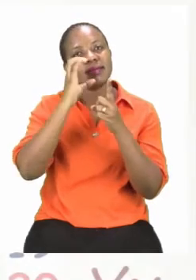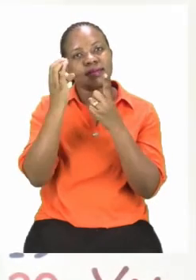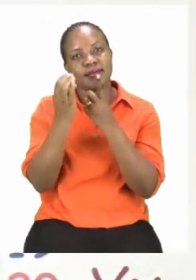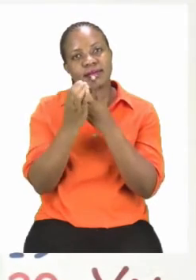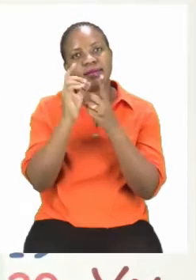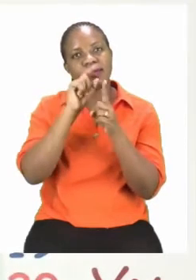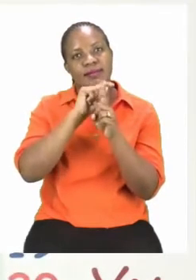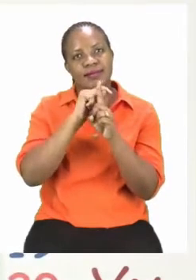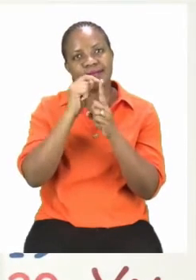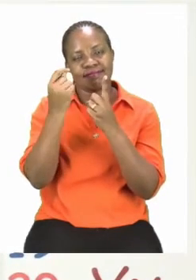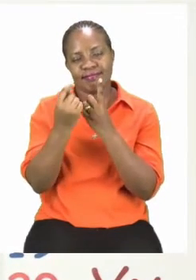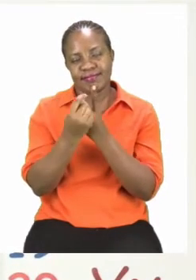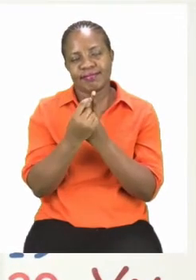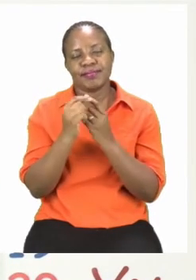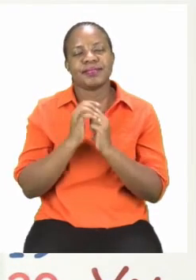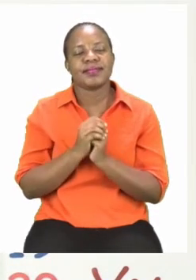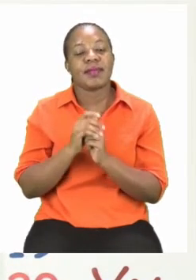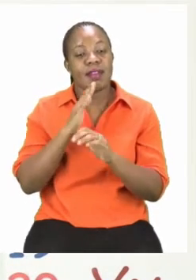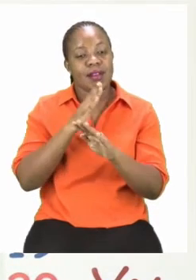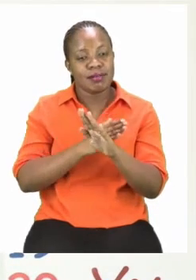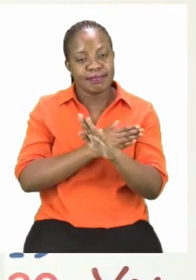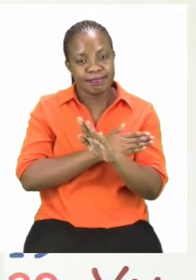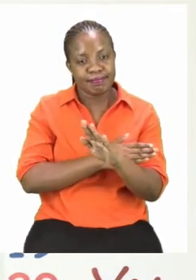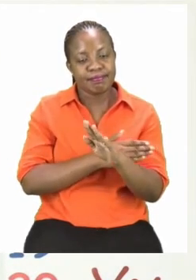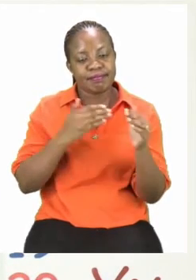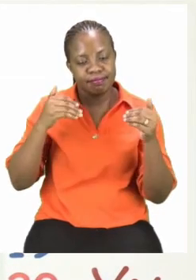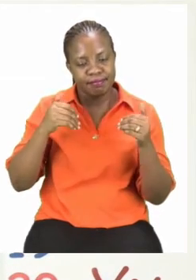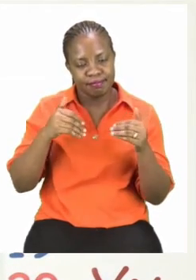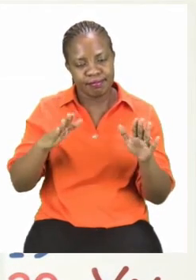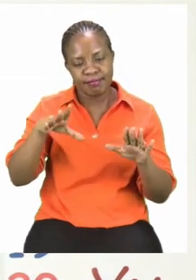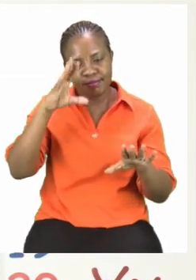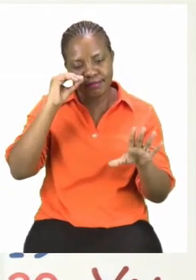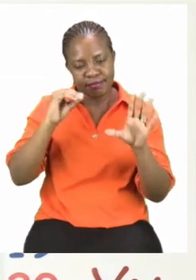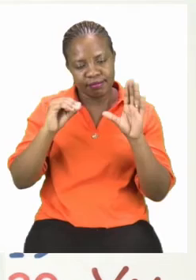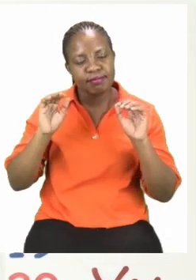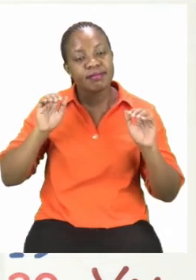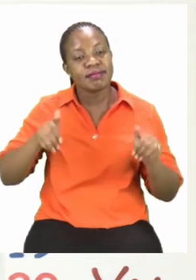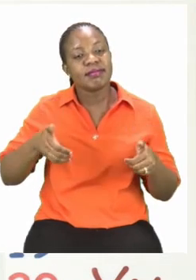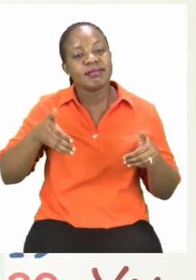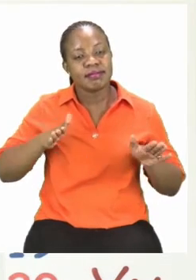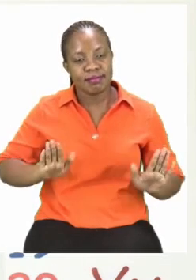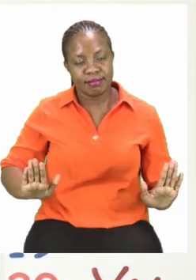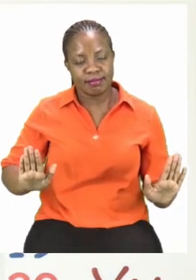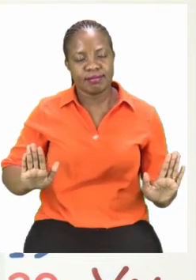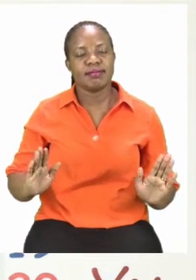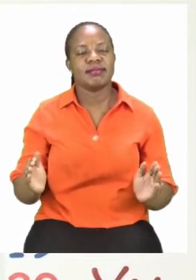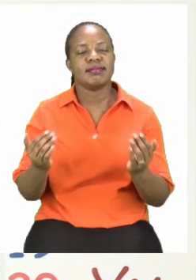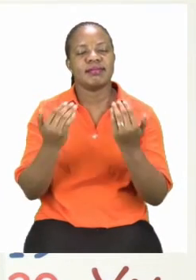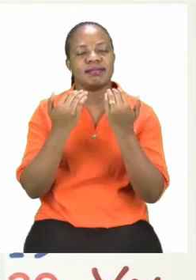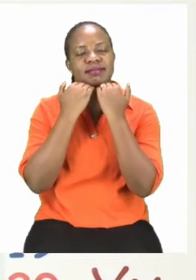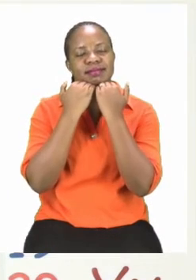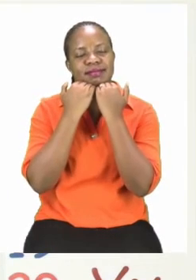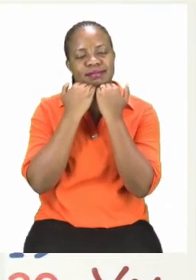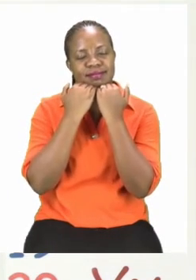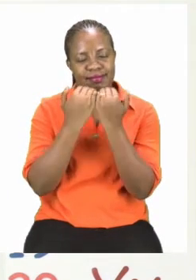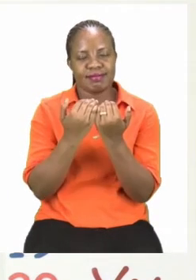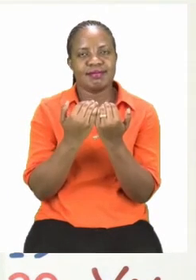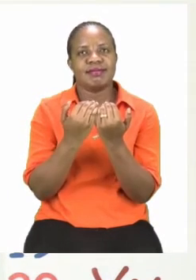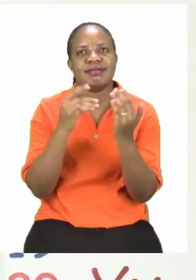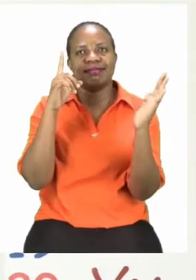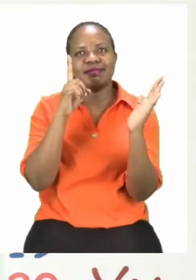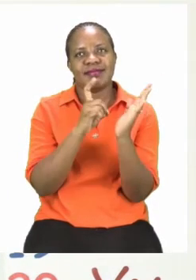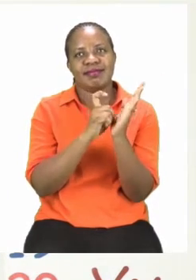traditions. And before we get into any lessons, boys and girls, it's very important for us to